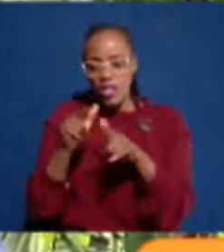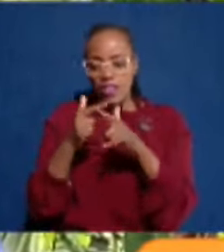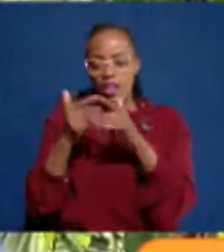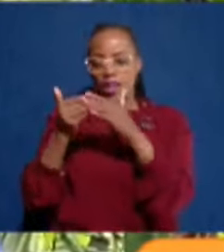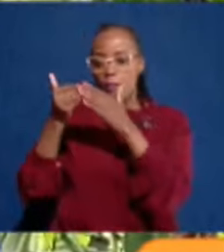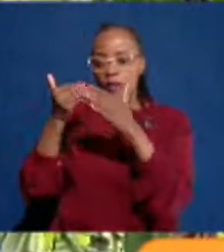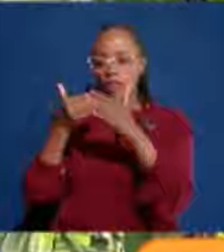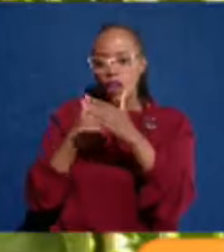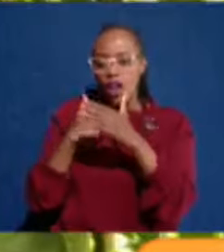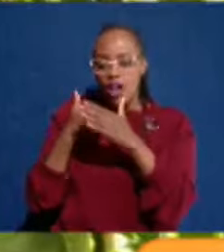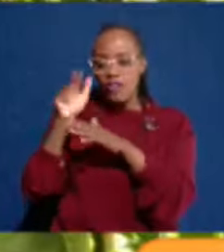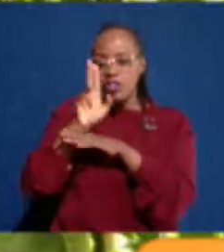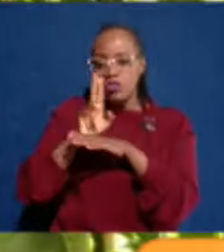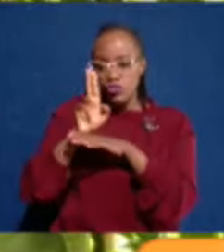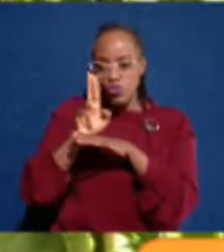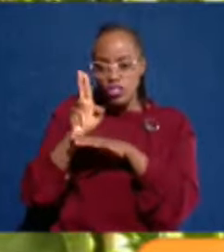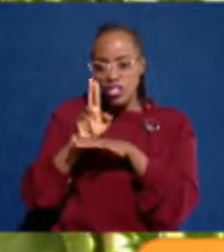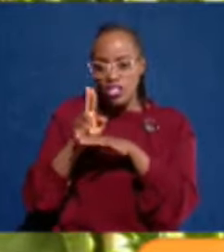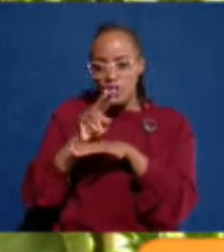Initially nilikuwa natumia